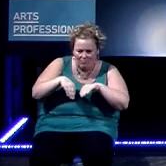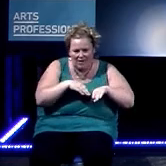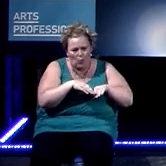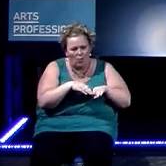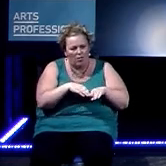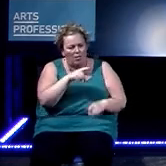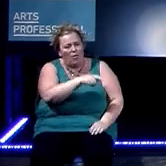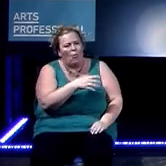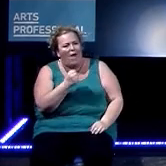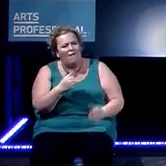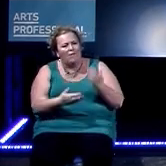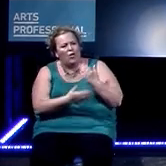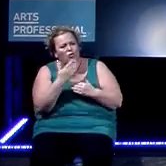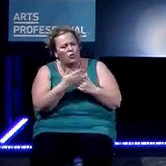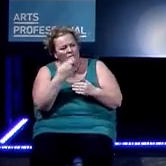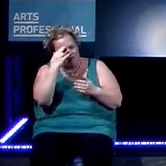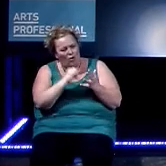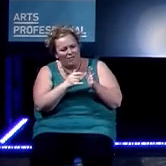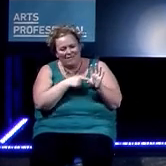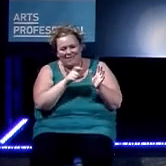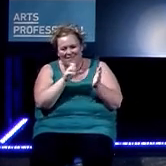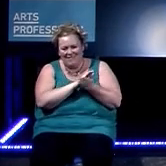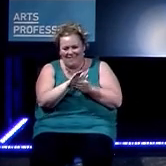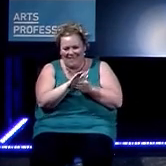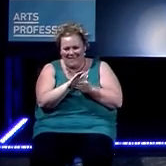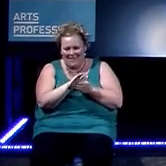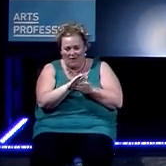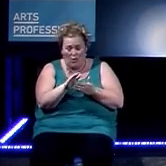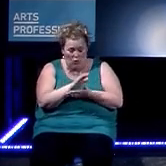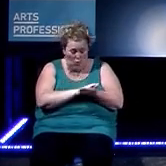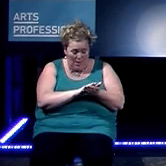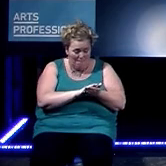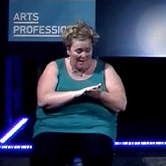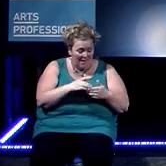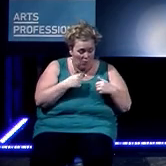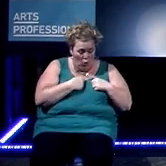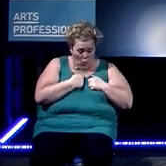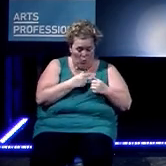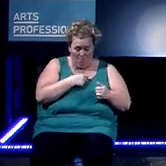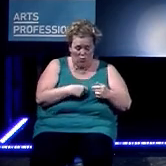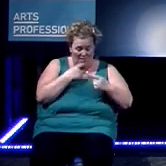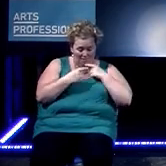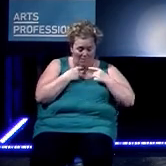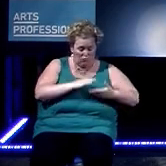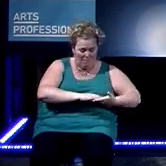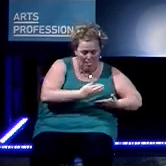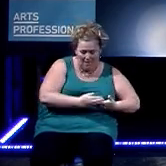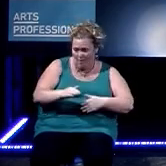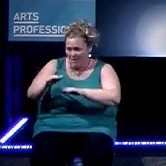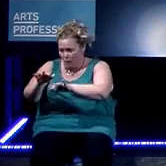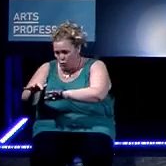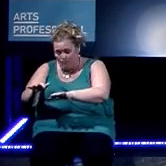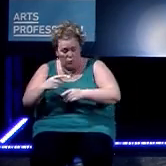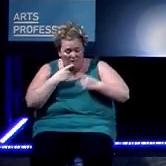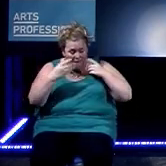is a way to share all of your personal information between all of your machines, whether it's your phone or your laptop or whatever, with no servers at